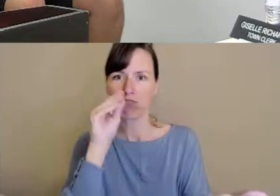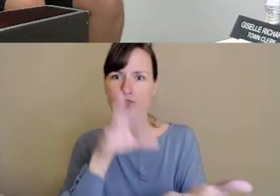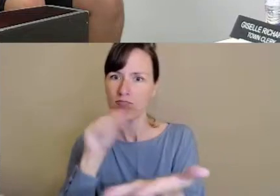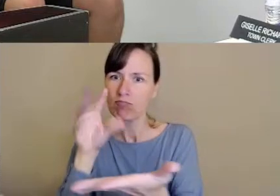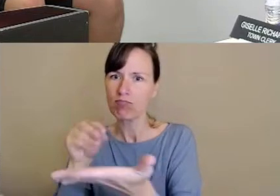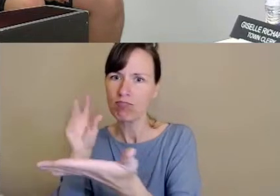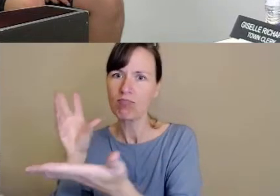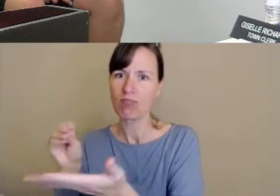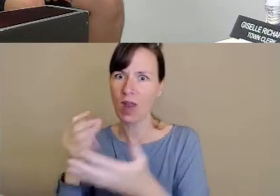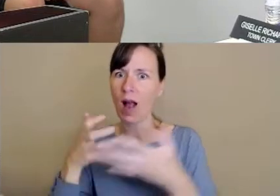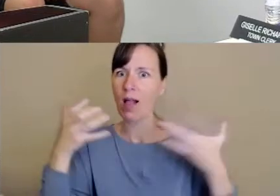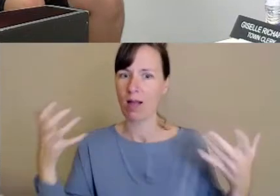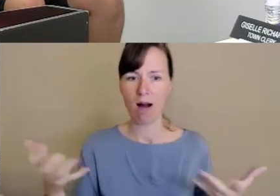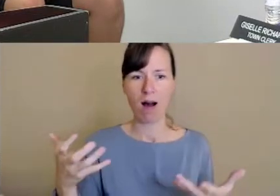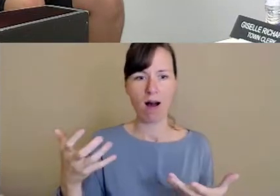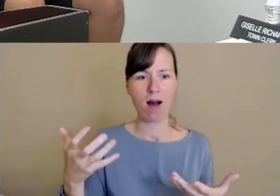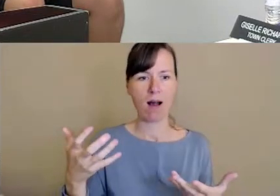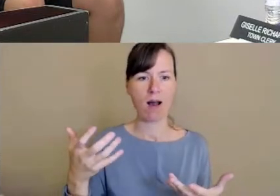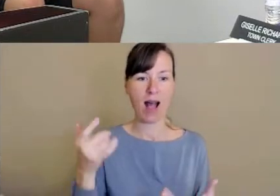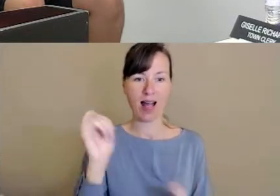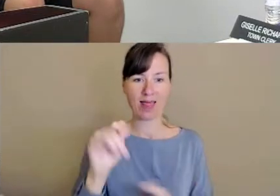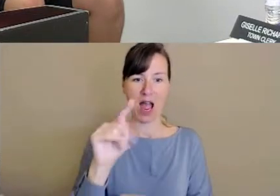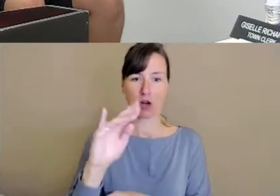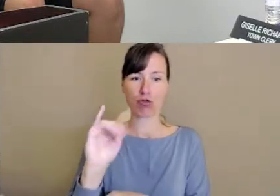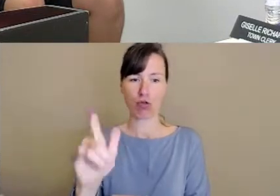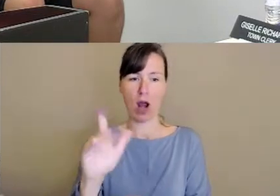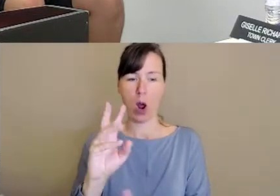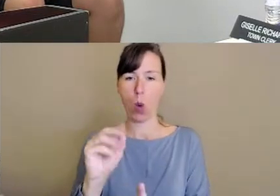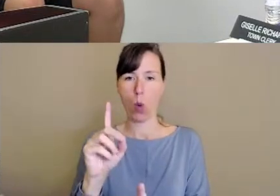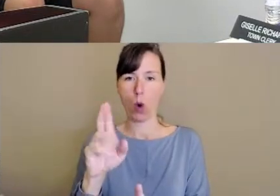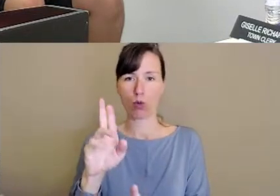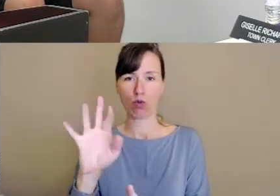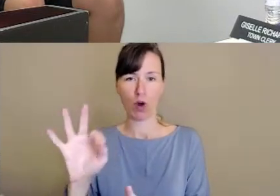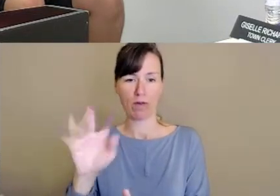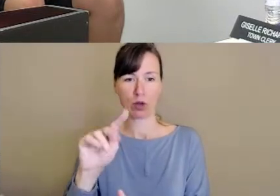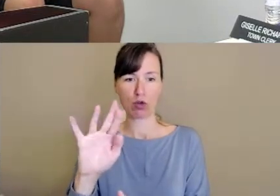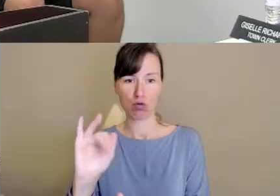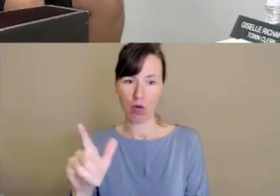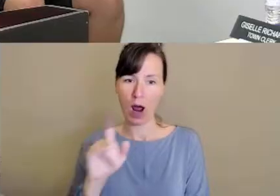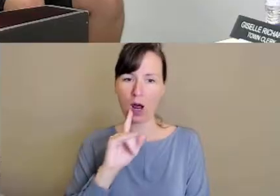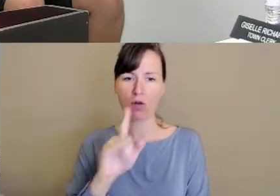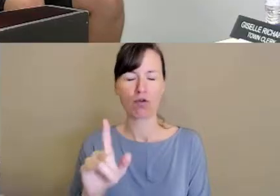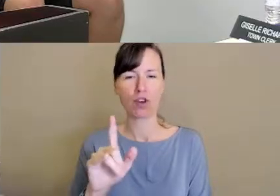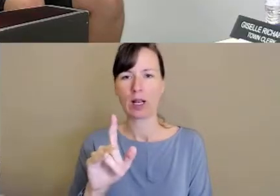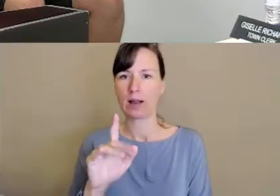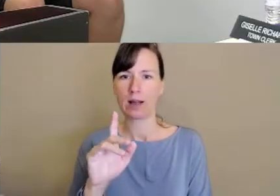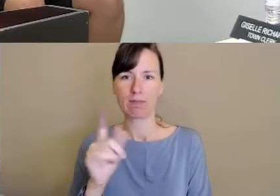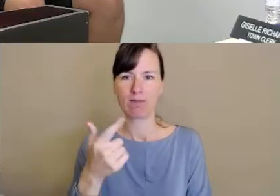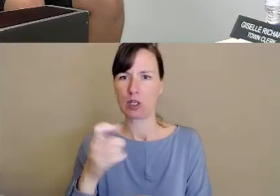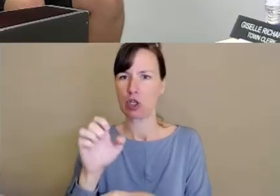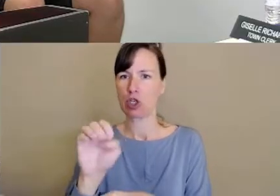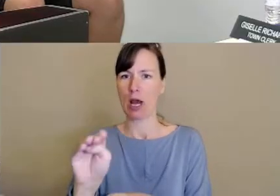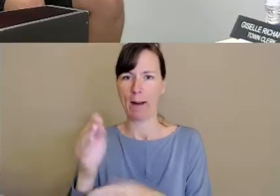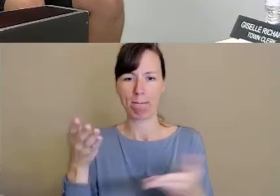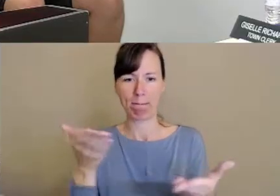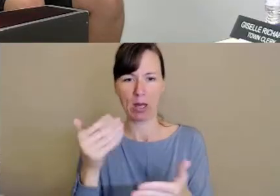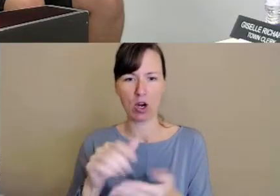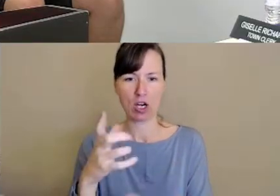generous volunteer-led efforts that make Cheverly a wonderful place to live. Cheverly's